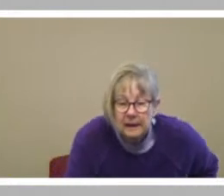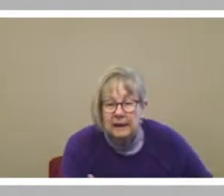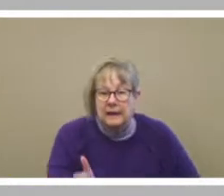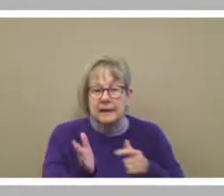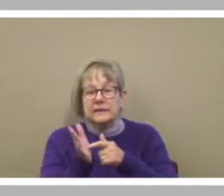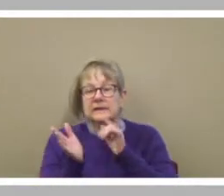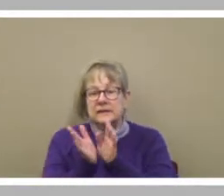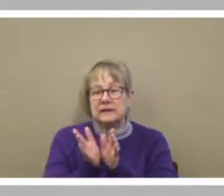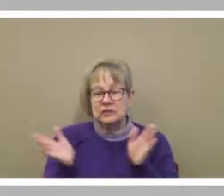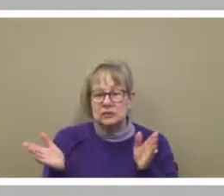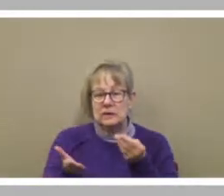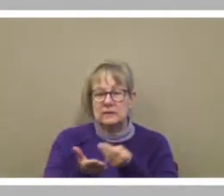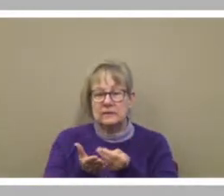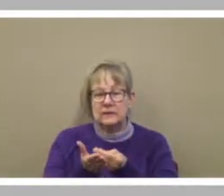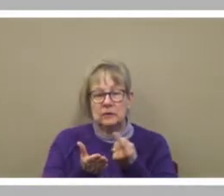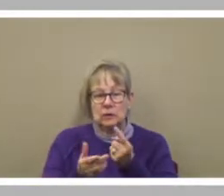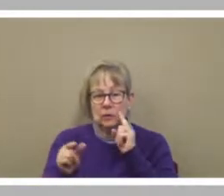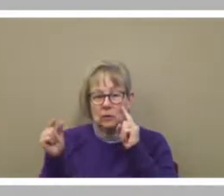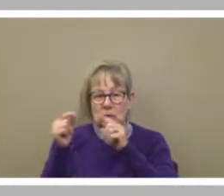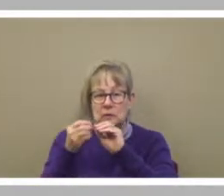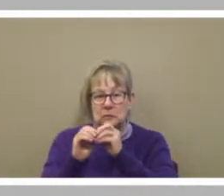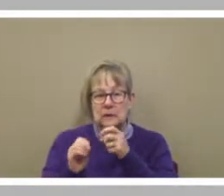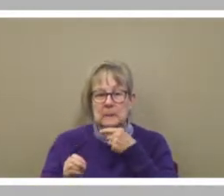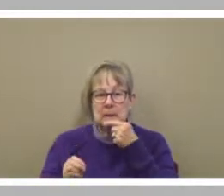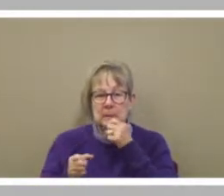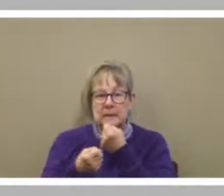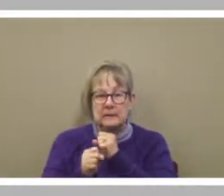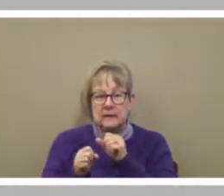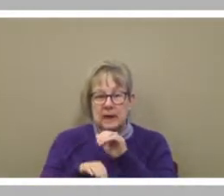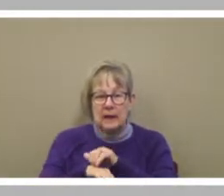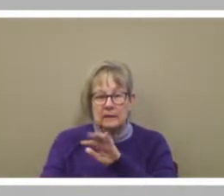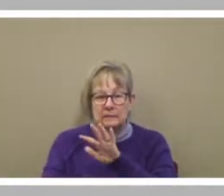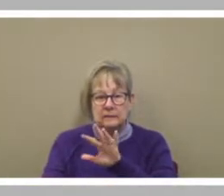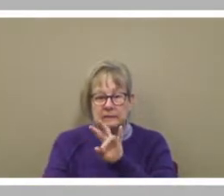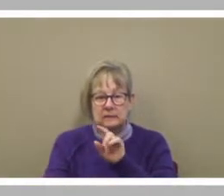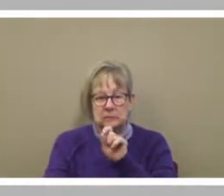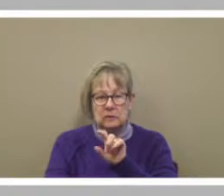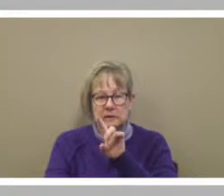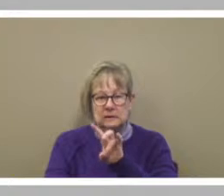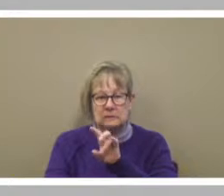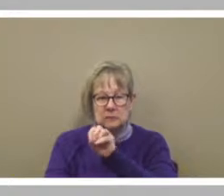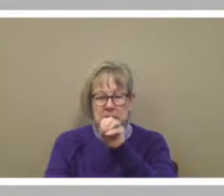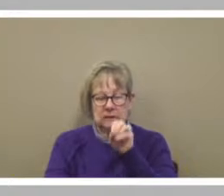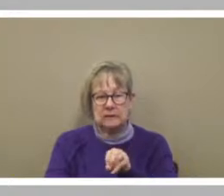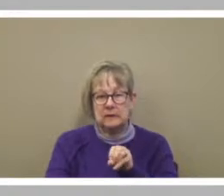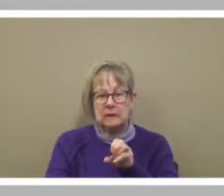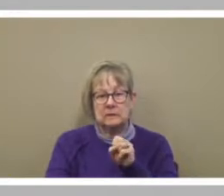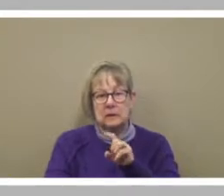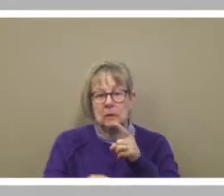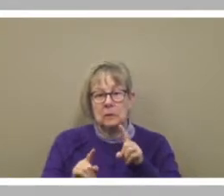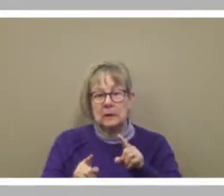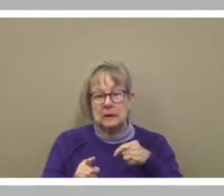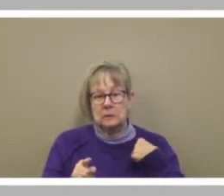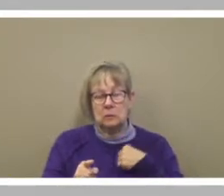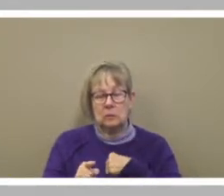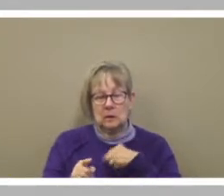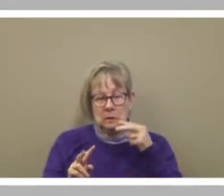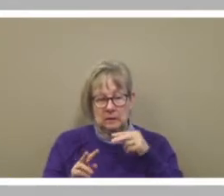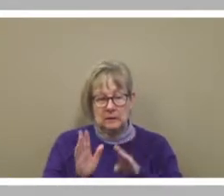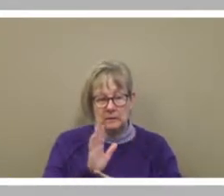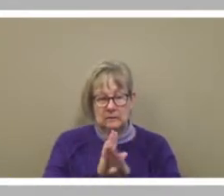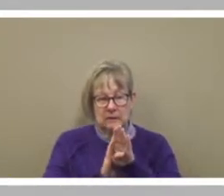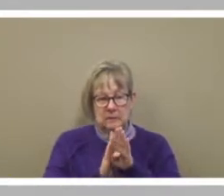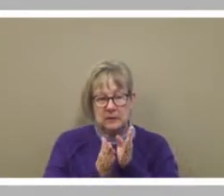goal number two being public safety at 57.7%. So when we look at developing our budget,